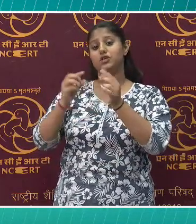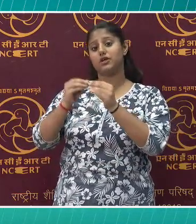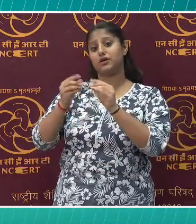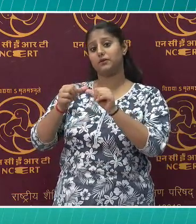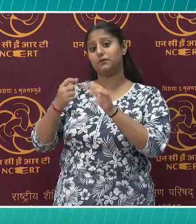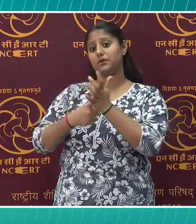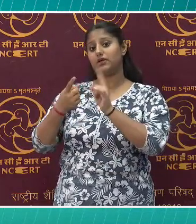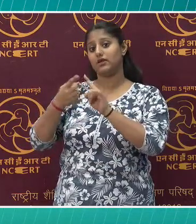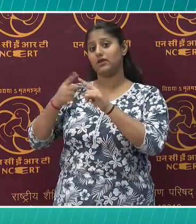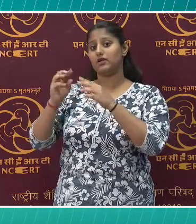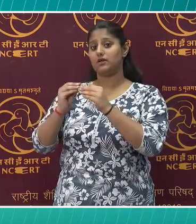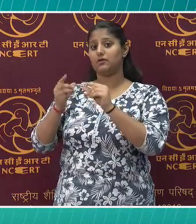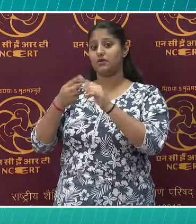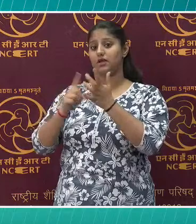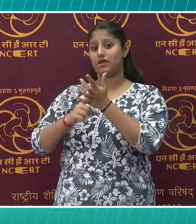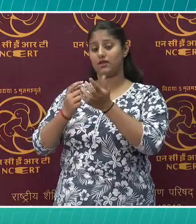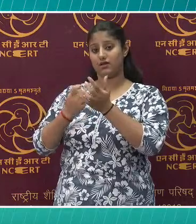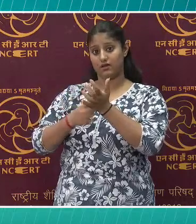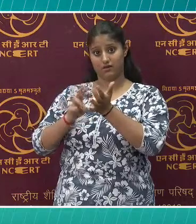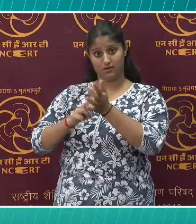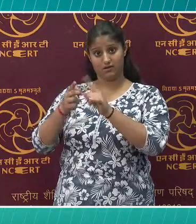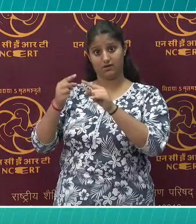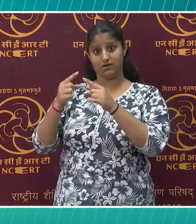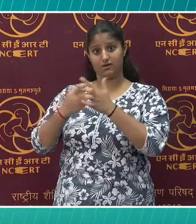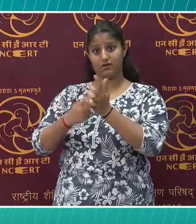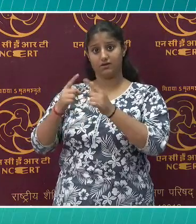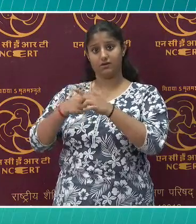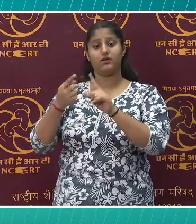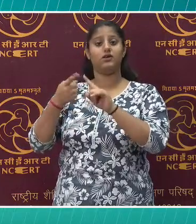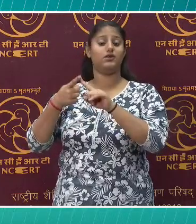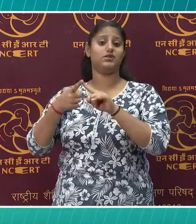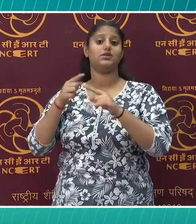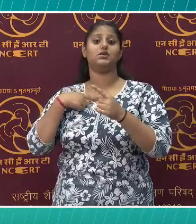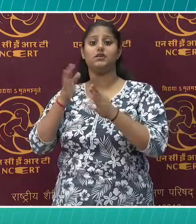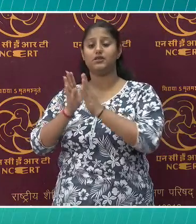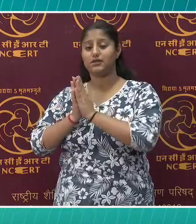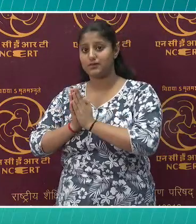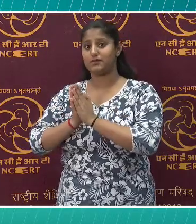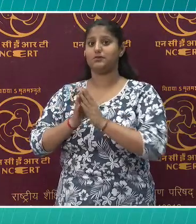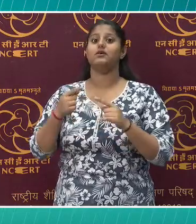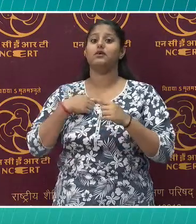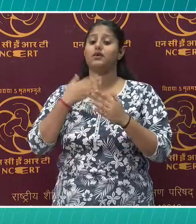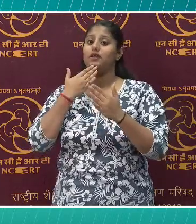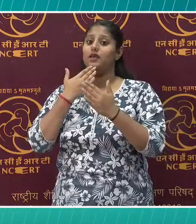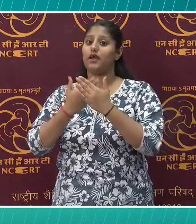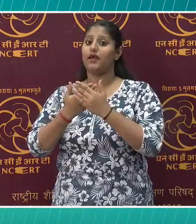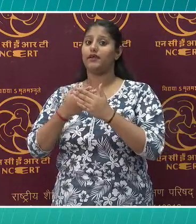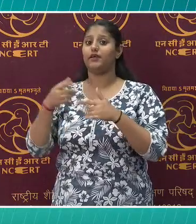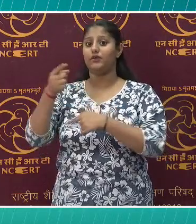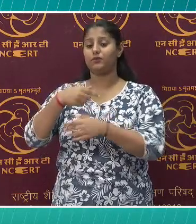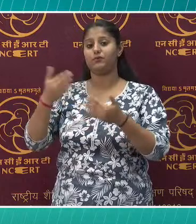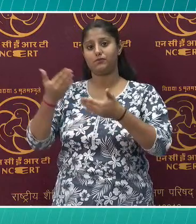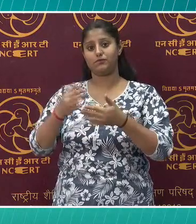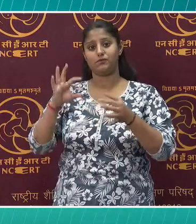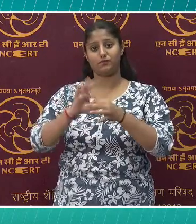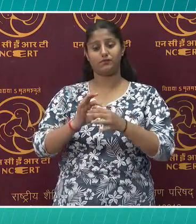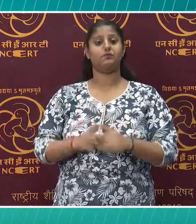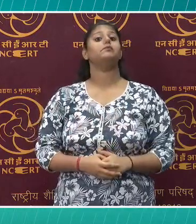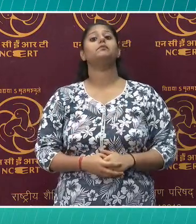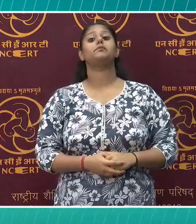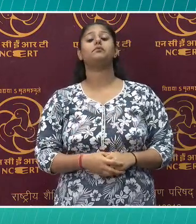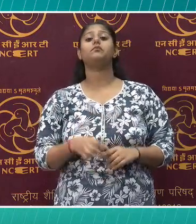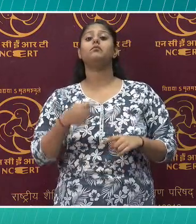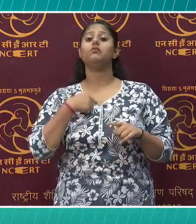NCERT DEAA. Namaskar ma'am. So thank you very much for joining us ma'am. And we'll